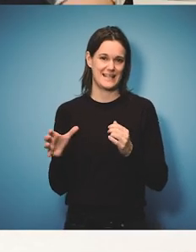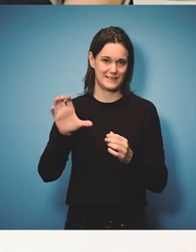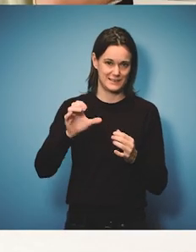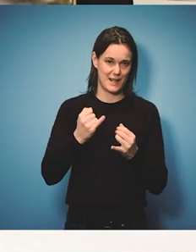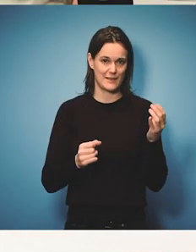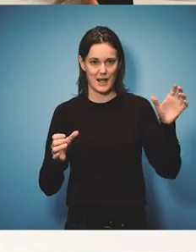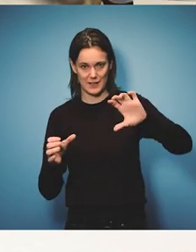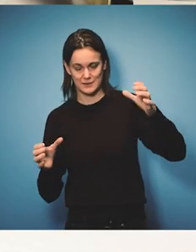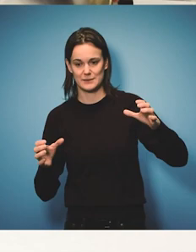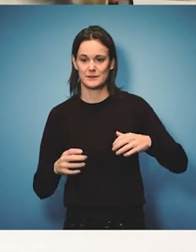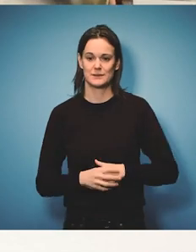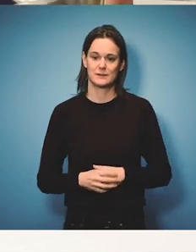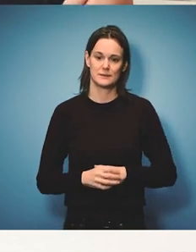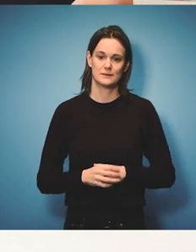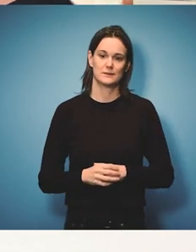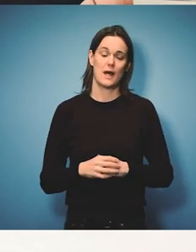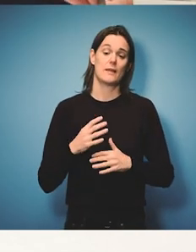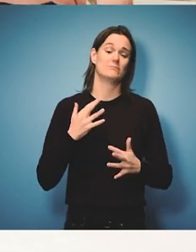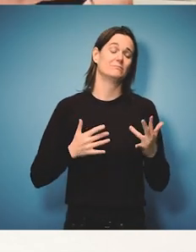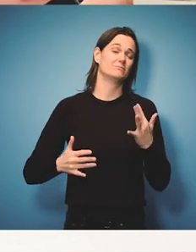as well as the last of my dry ingredients.